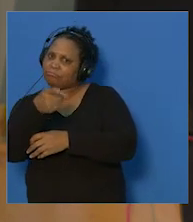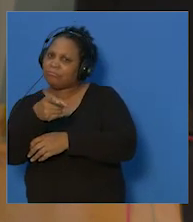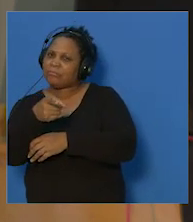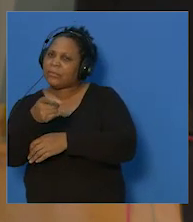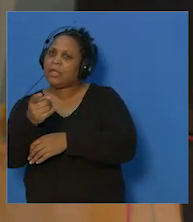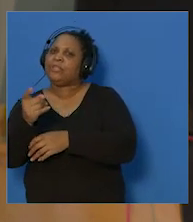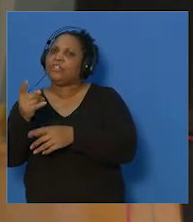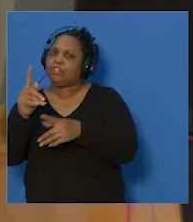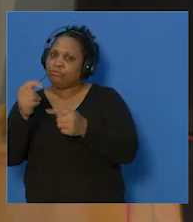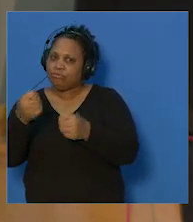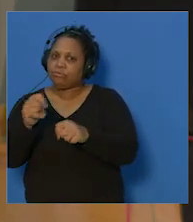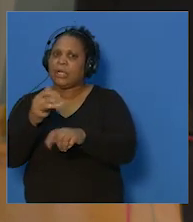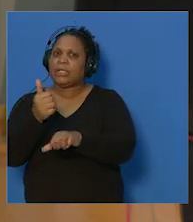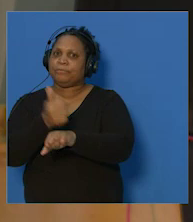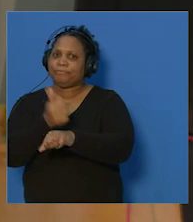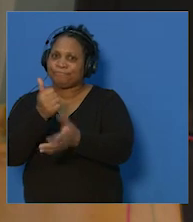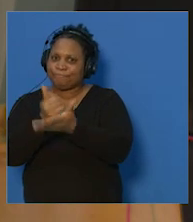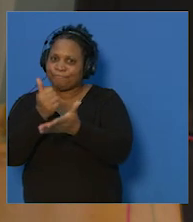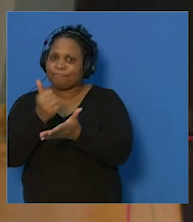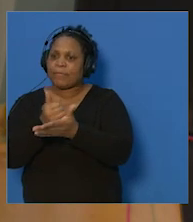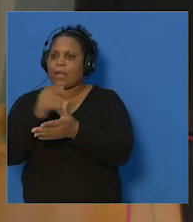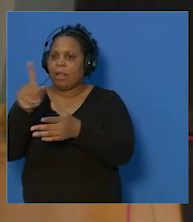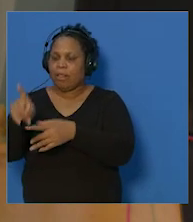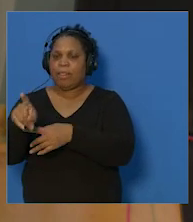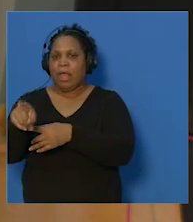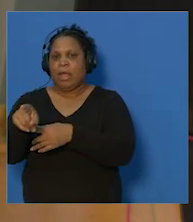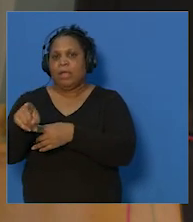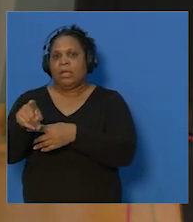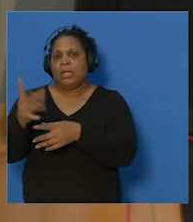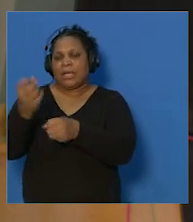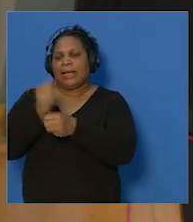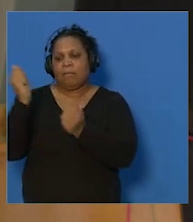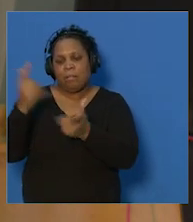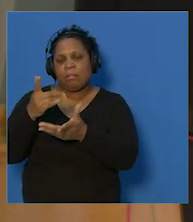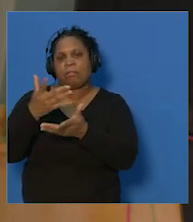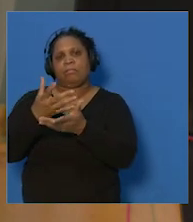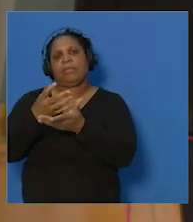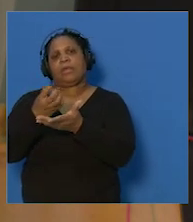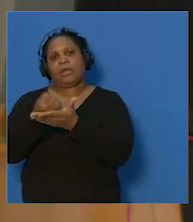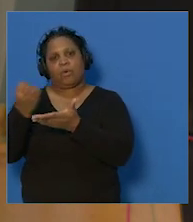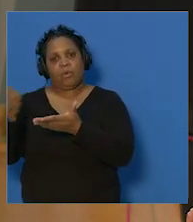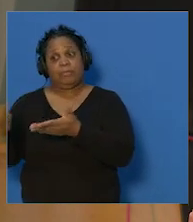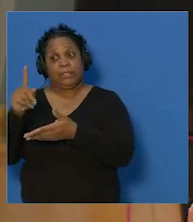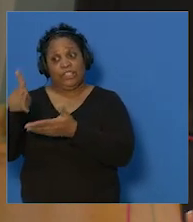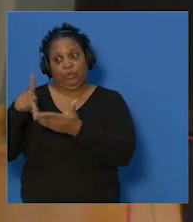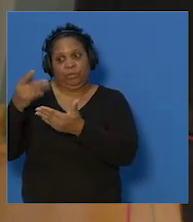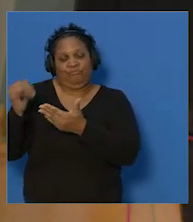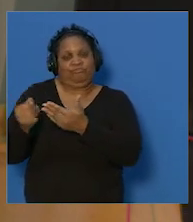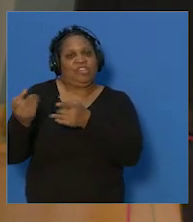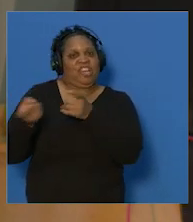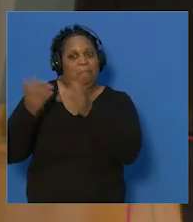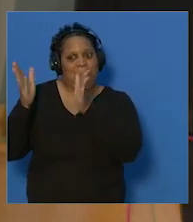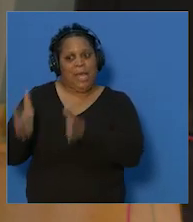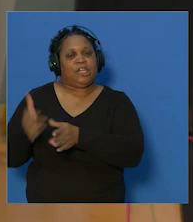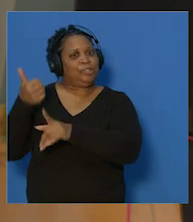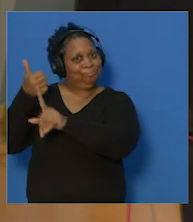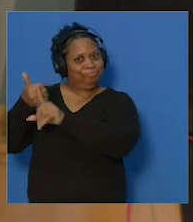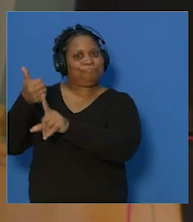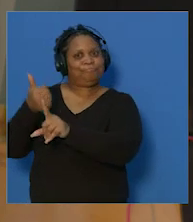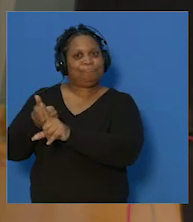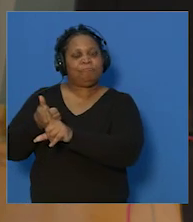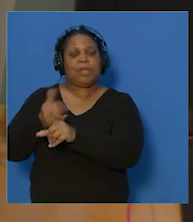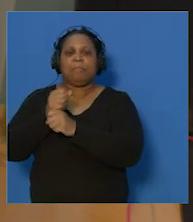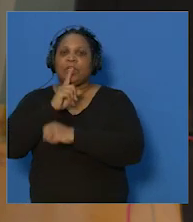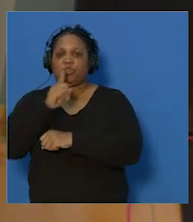that process, get all the equipment that was required, the testing, et cetera, et cetera. She effectively project managed that whole process so that Bermuda